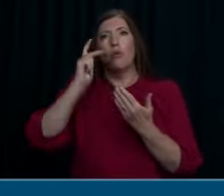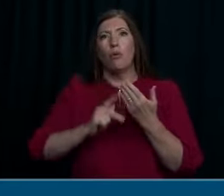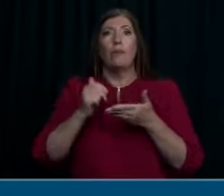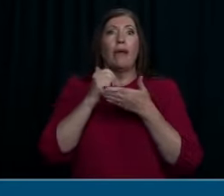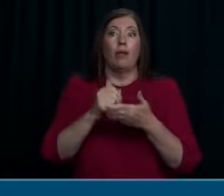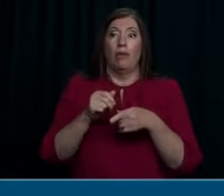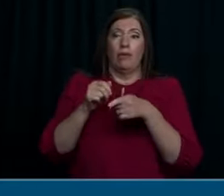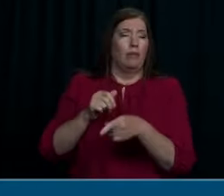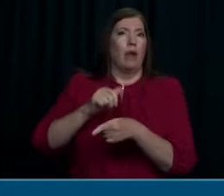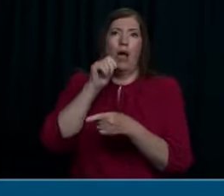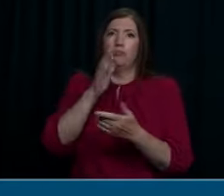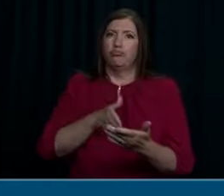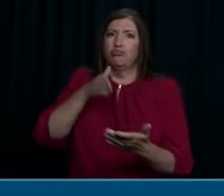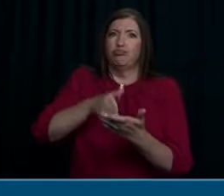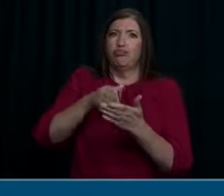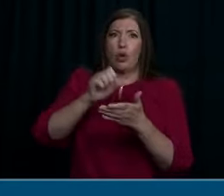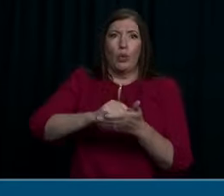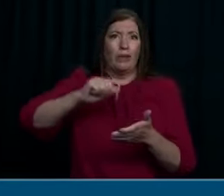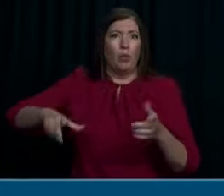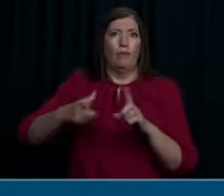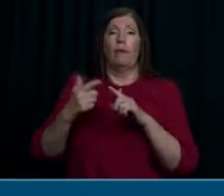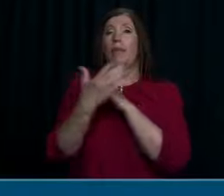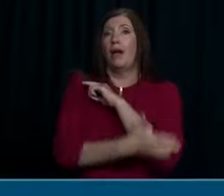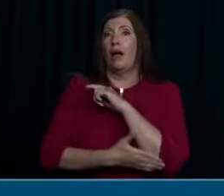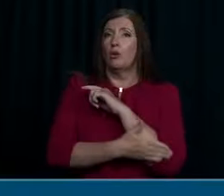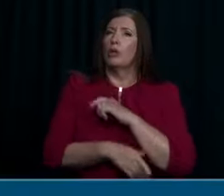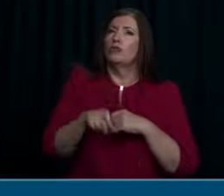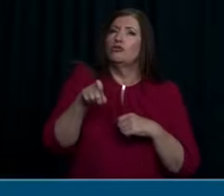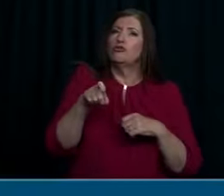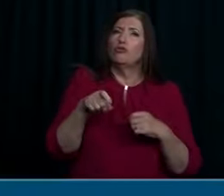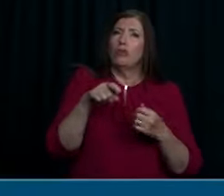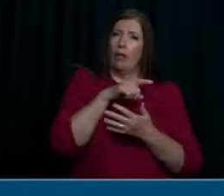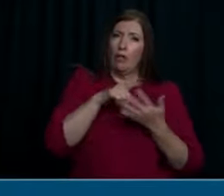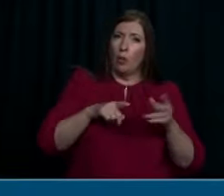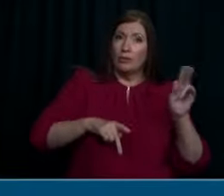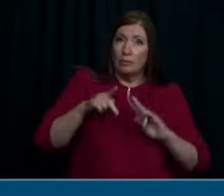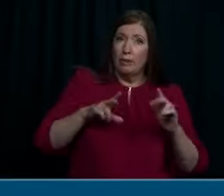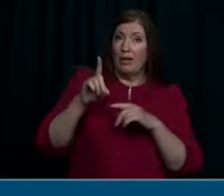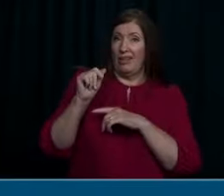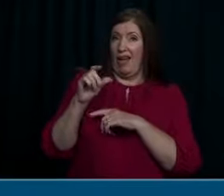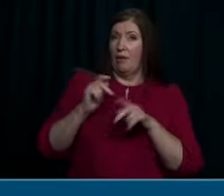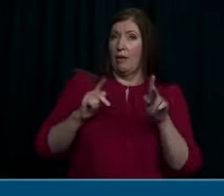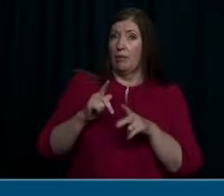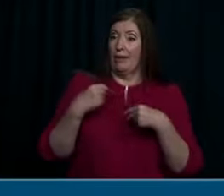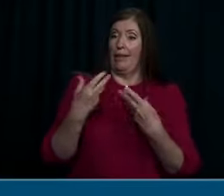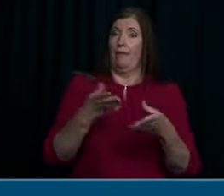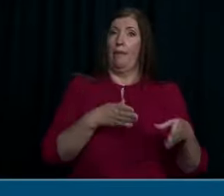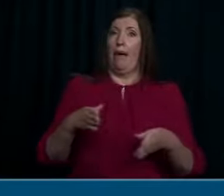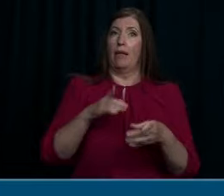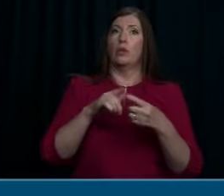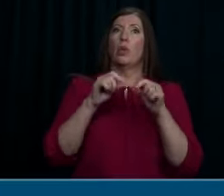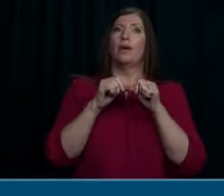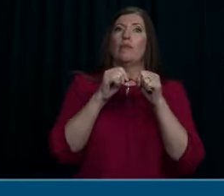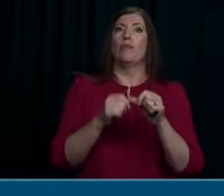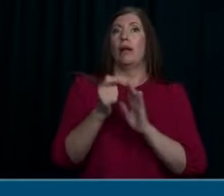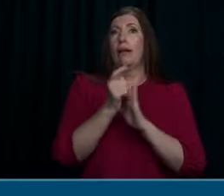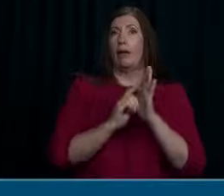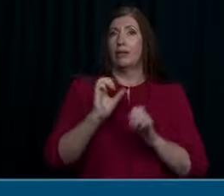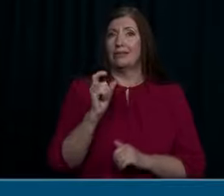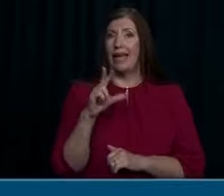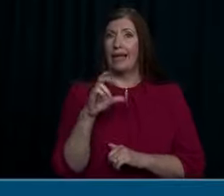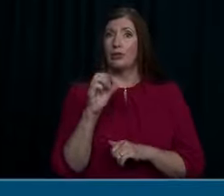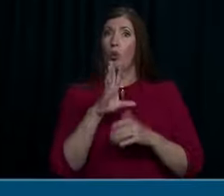them from being prosecuted and removed from the country. Should these people be given a path to permanent legal status, or should they be deported